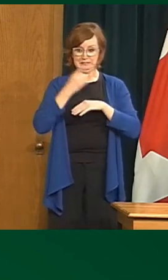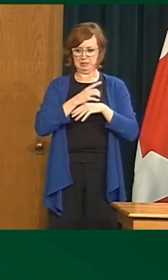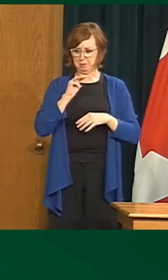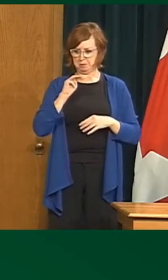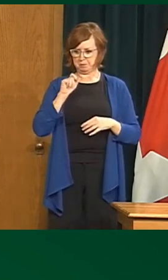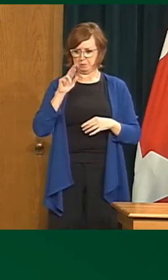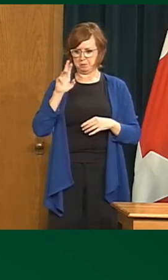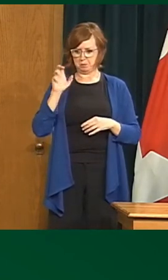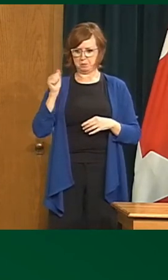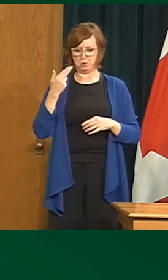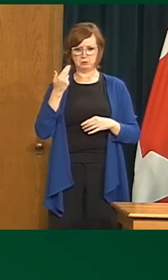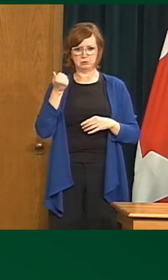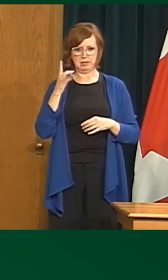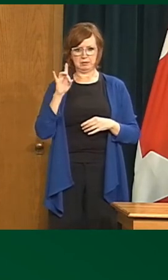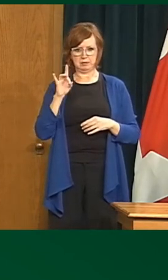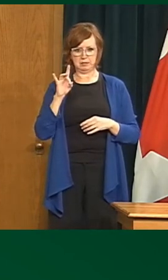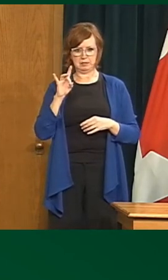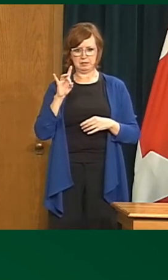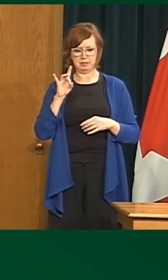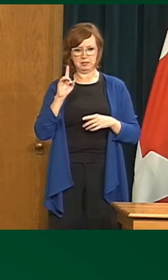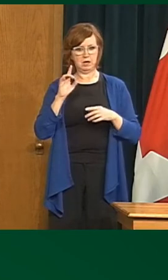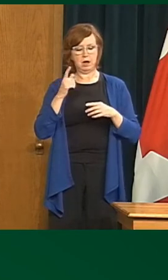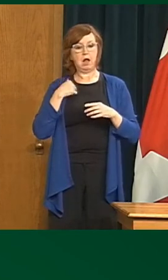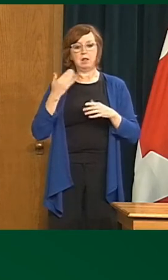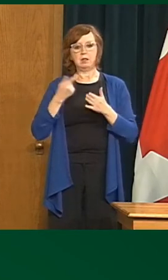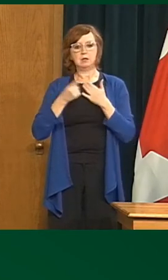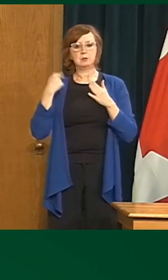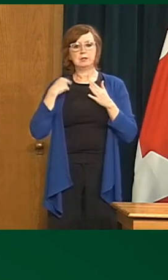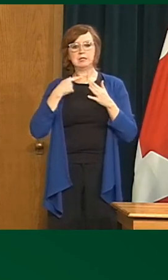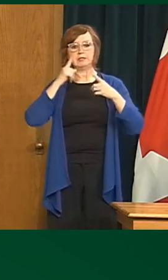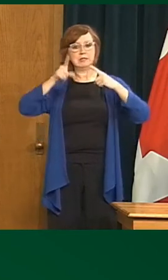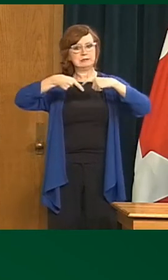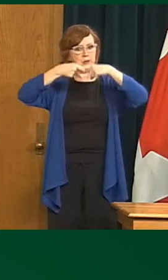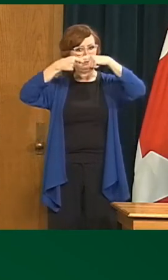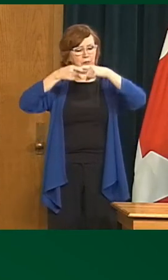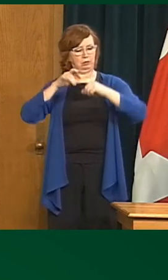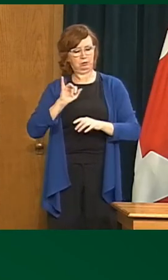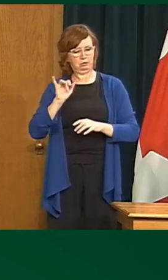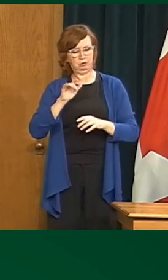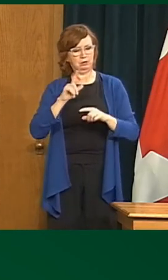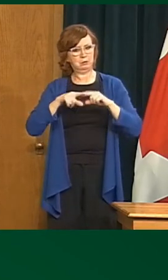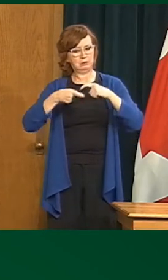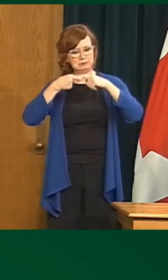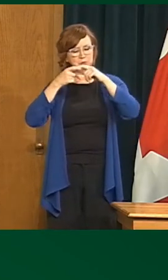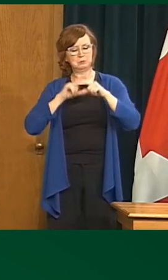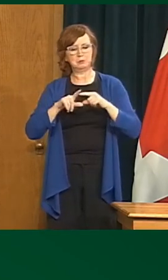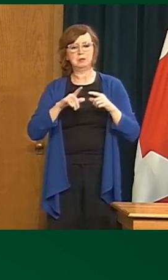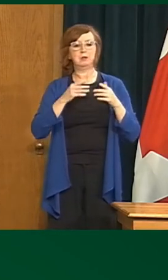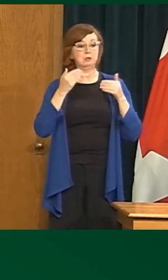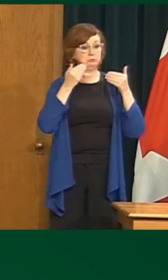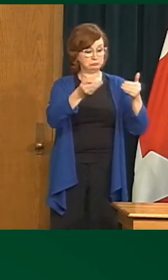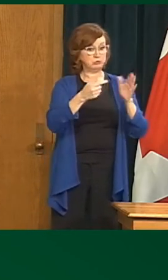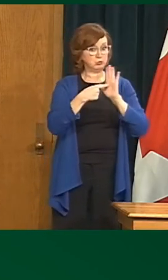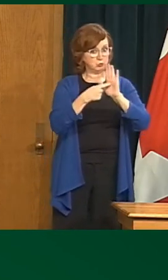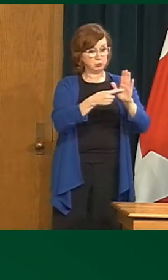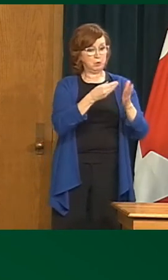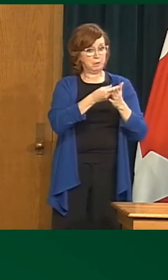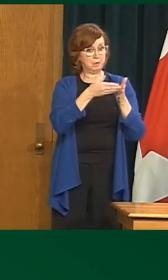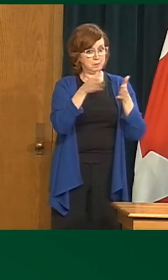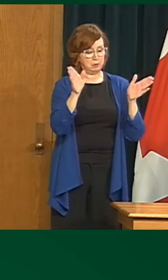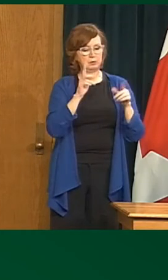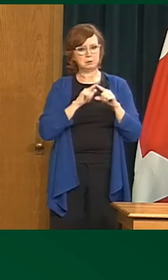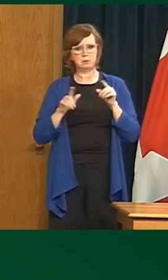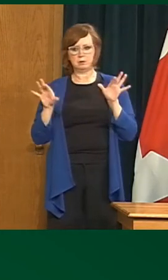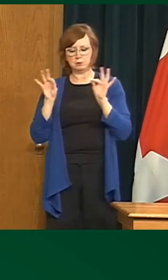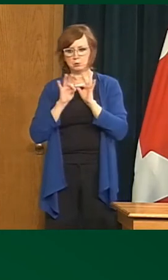think the other day I misspoke. They were not tabled in the legislature, but we did release them to the public, as well as it was important for the Minister of